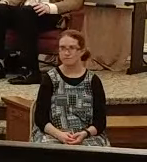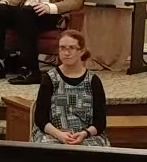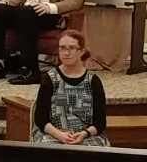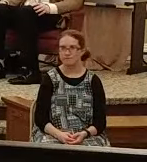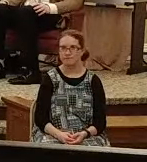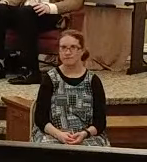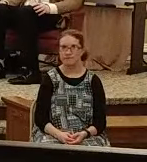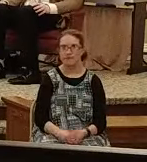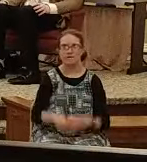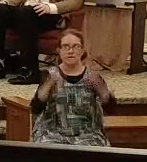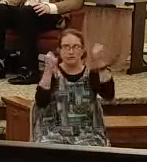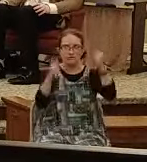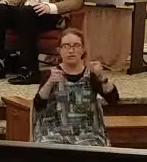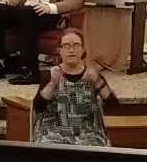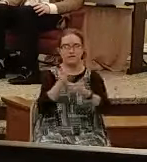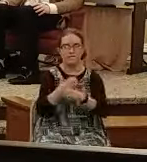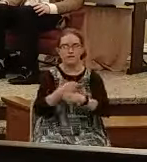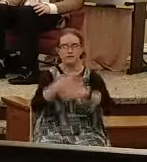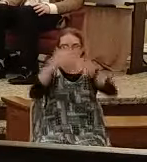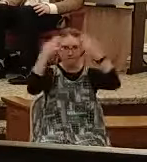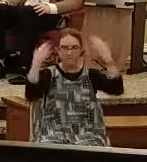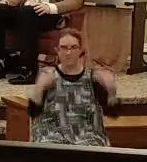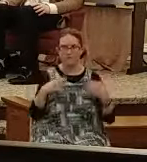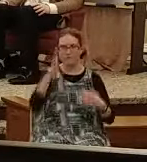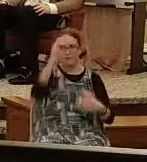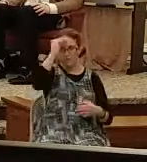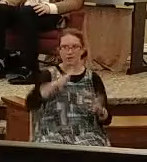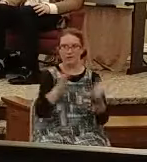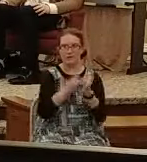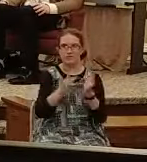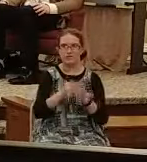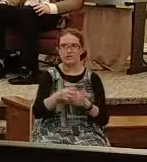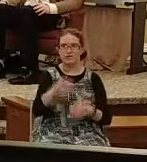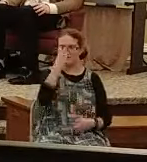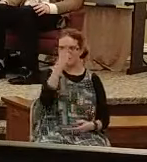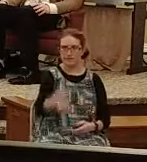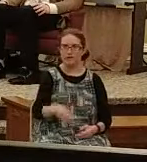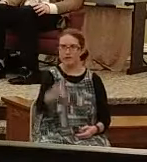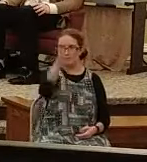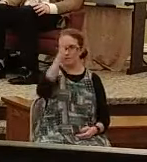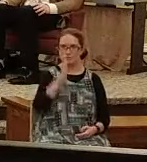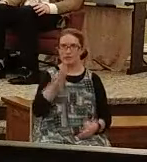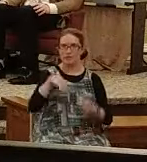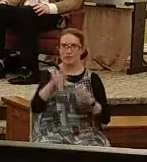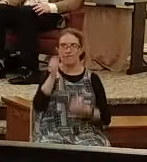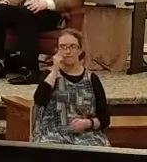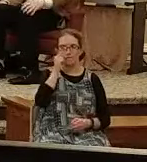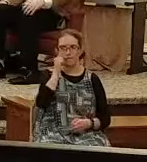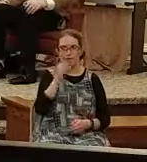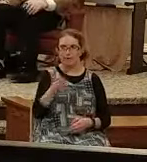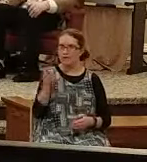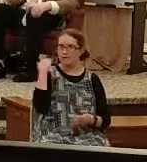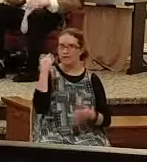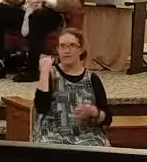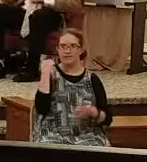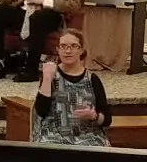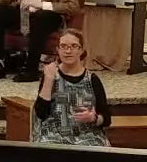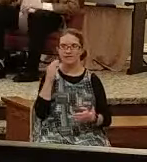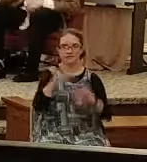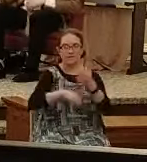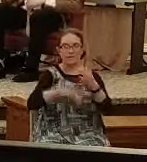he even tried to make the physical man Jesus doubt that he was God manifest in the flesh. Now, let's look back at the previous chapter. Let me show you what's happened in